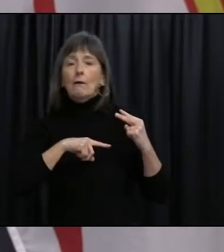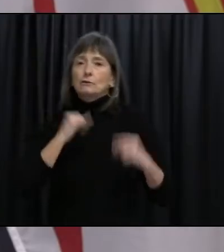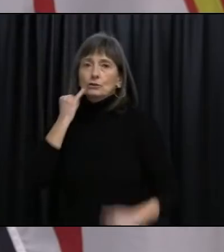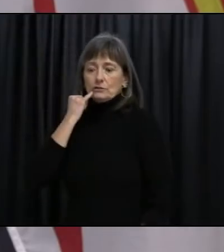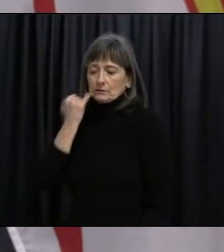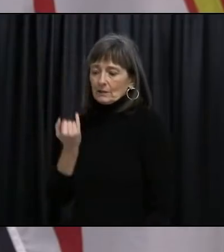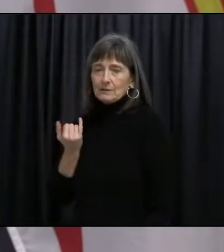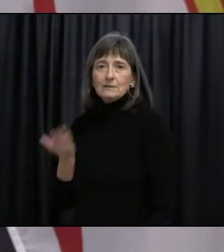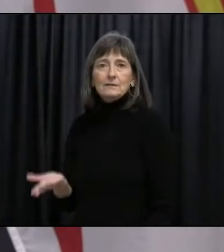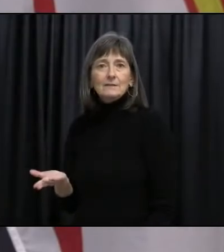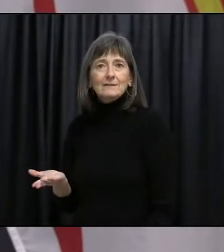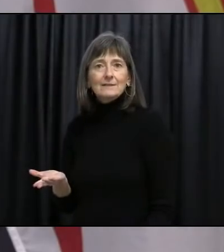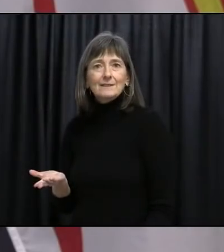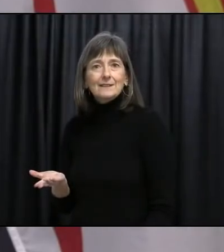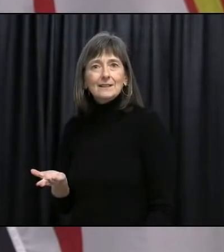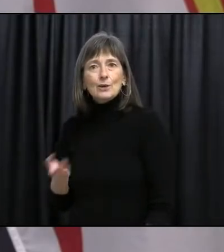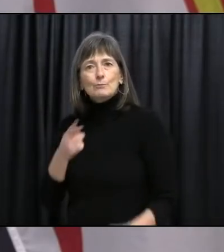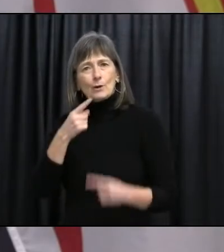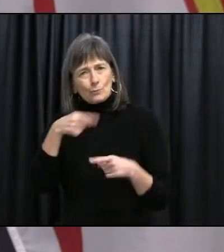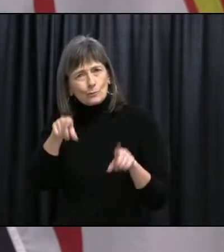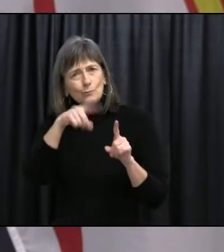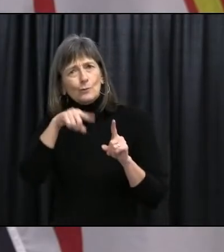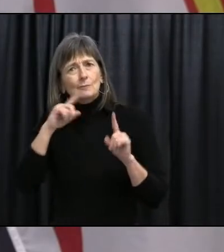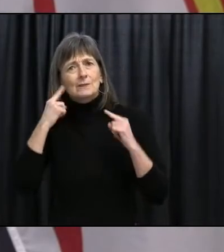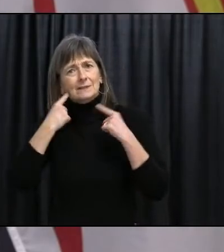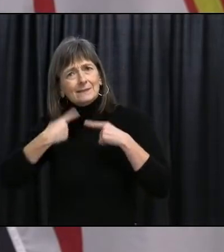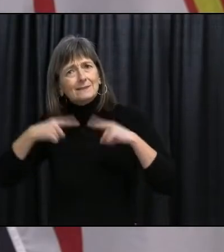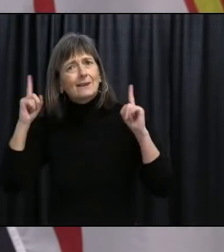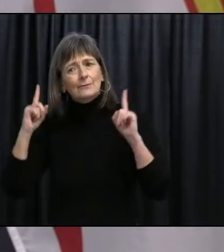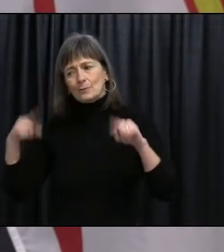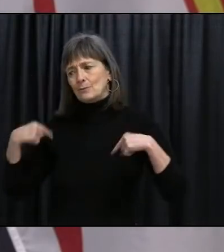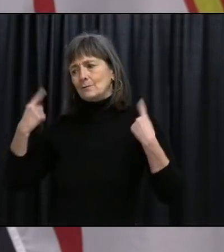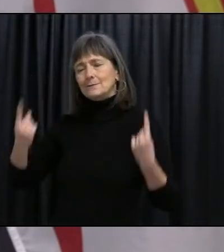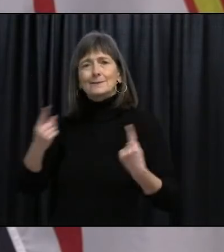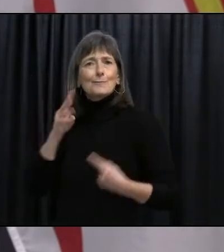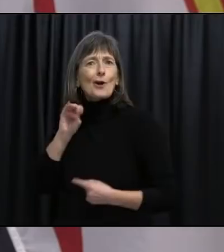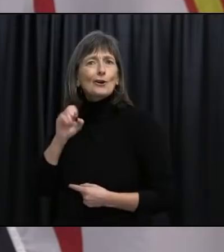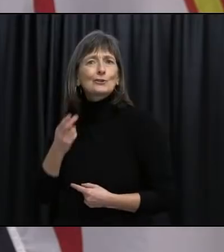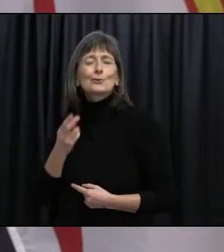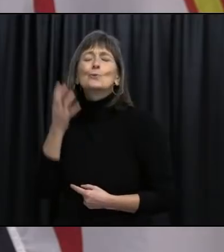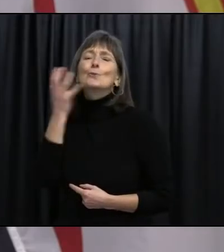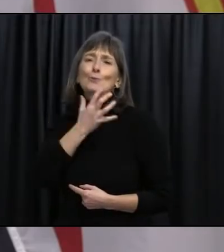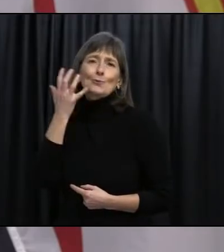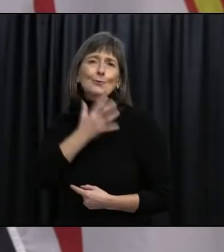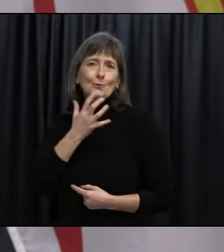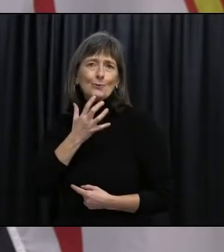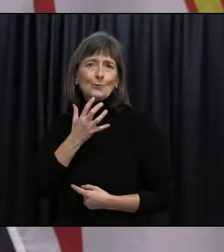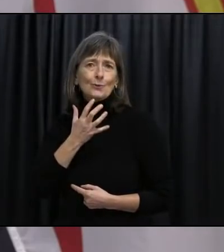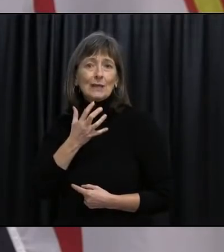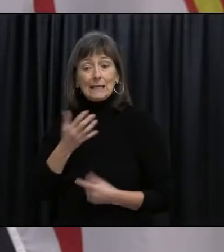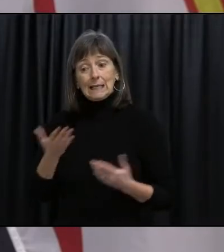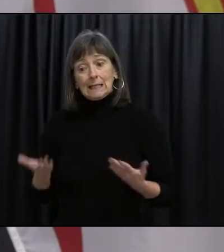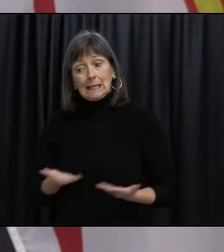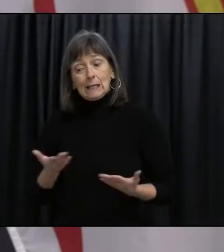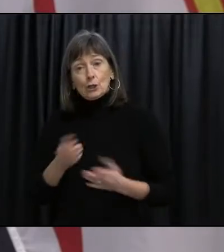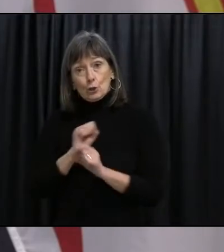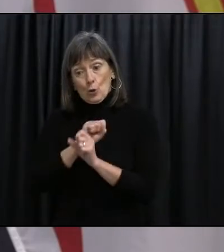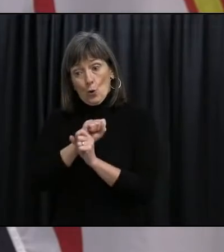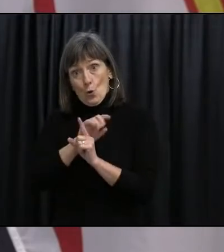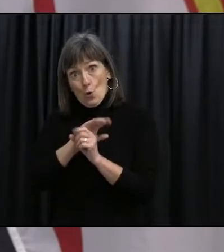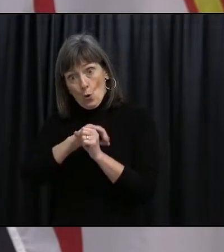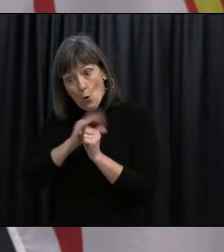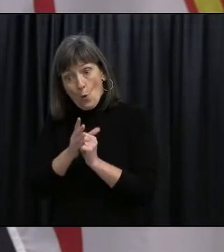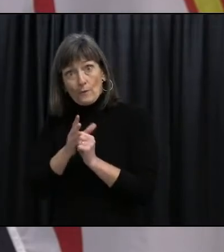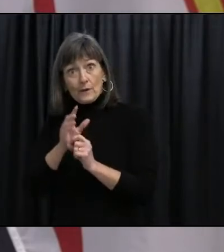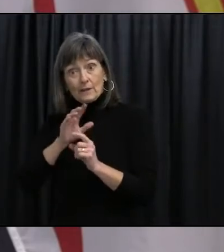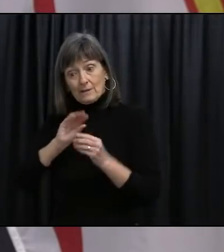this virus came to our shores in March. And while we are in a much better position than many other places in terms of our COVID-19 case